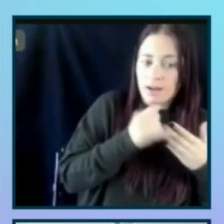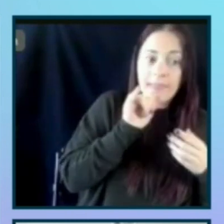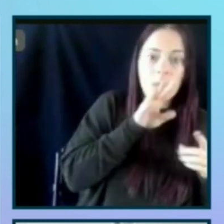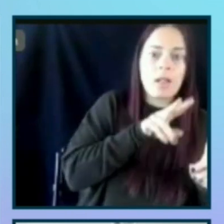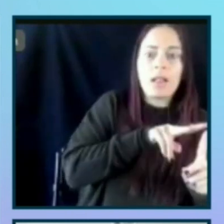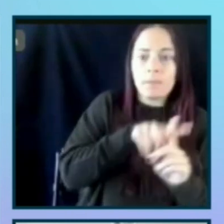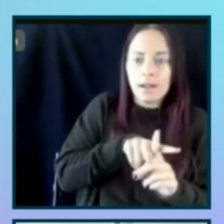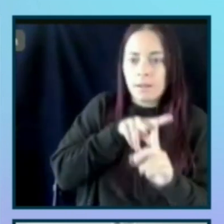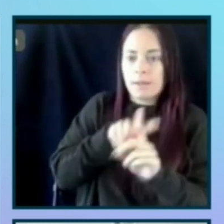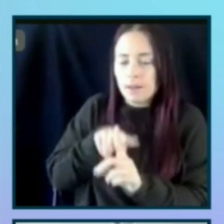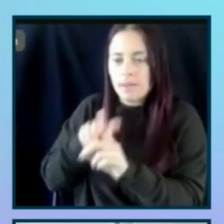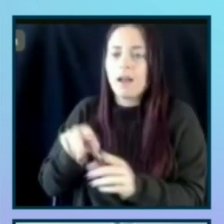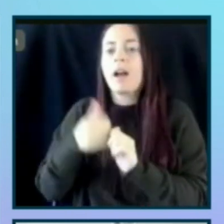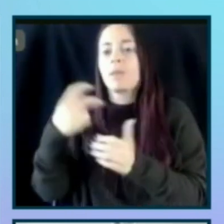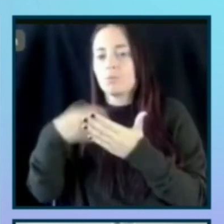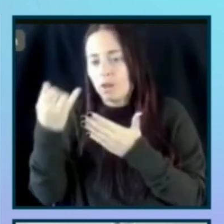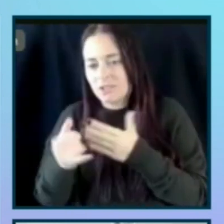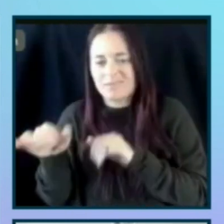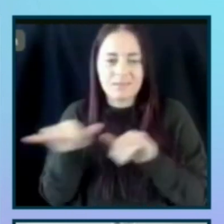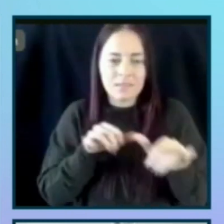also use that pattern.